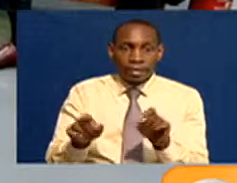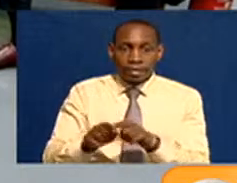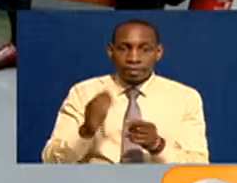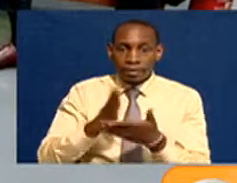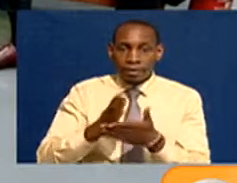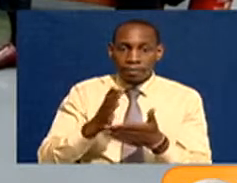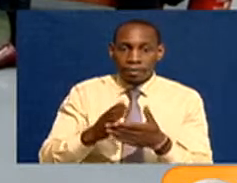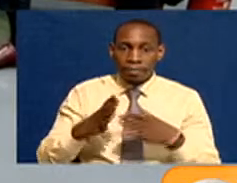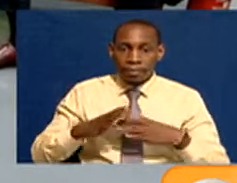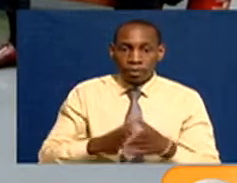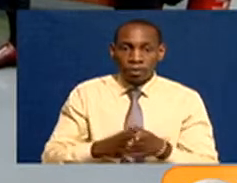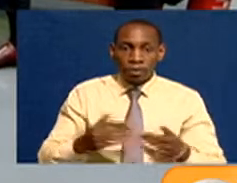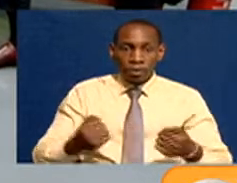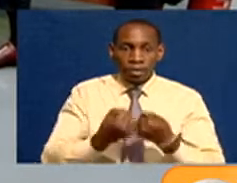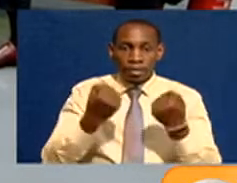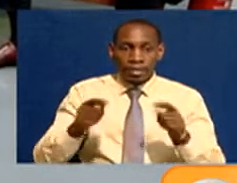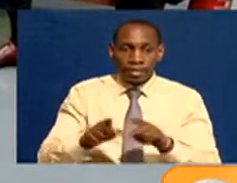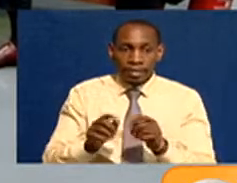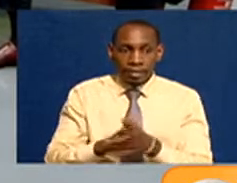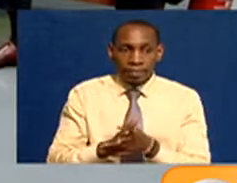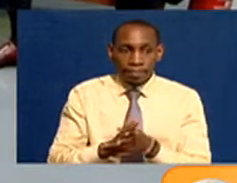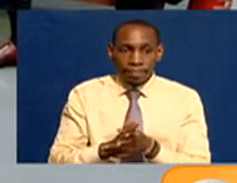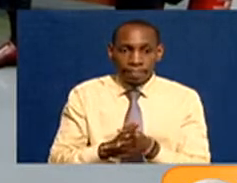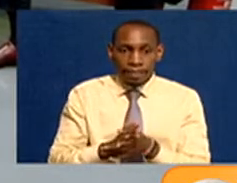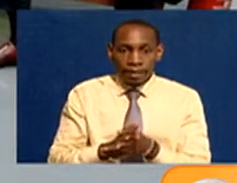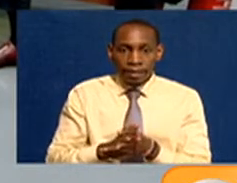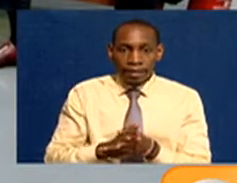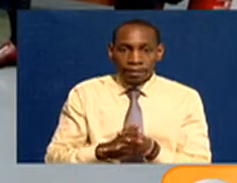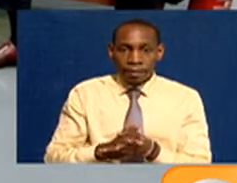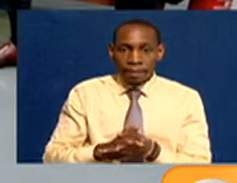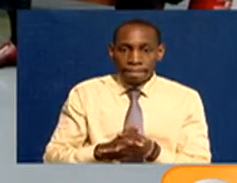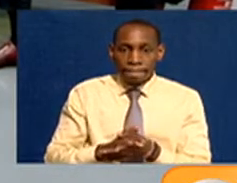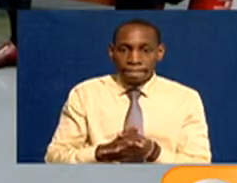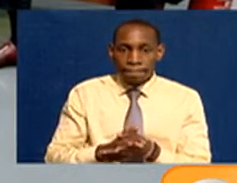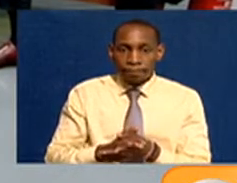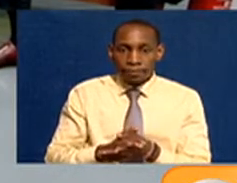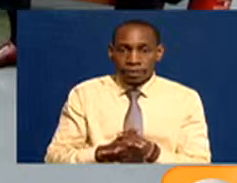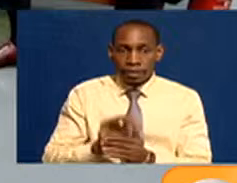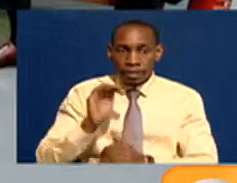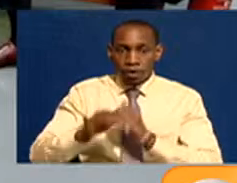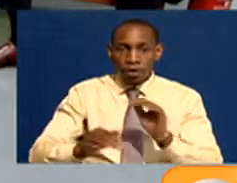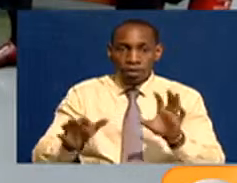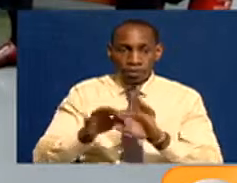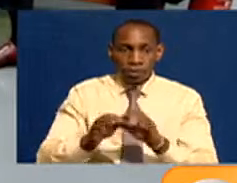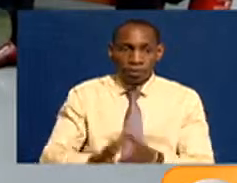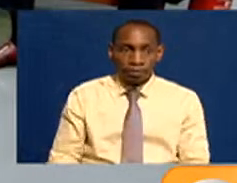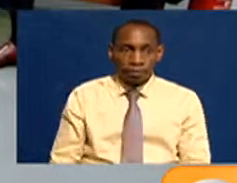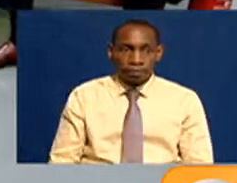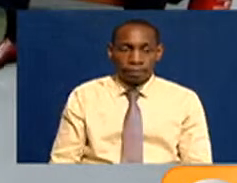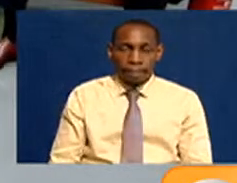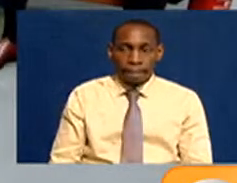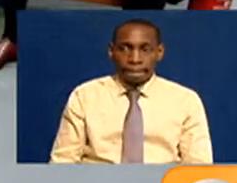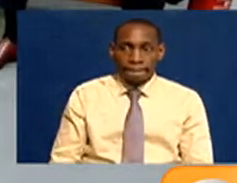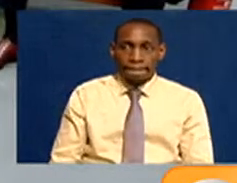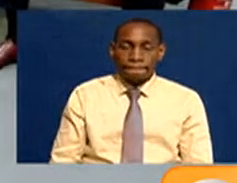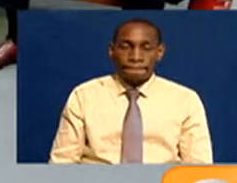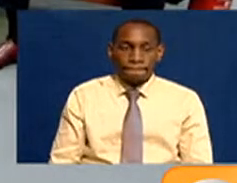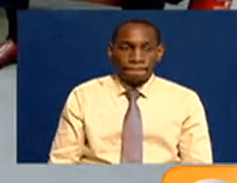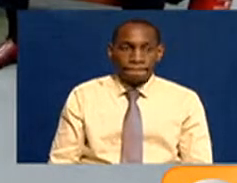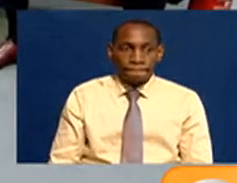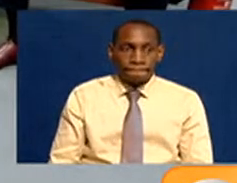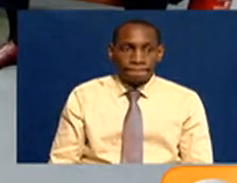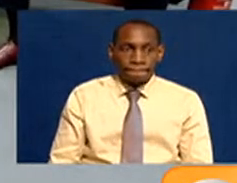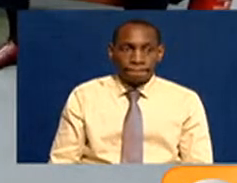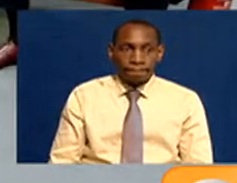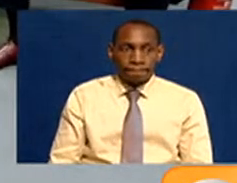people are not being hit because we must have non-motorized transport. You know all that. And it's all round. Jeff, one thing that I think